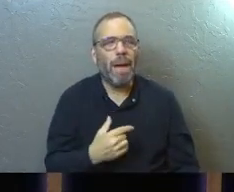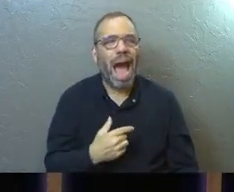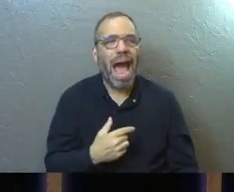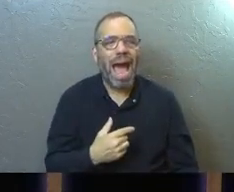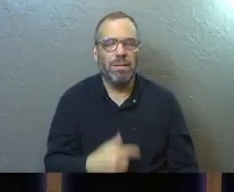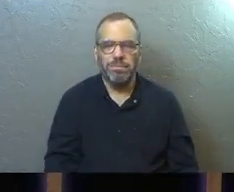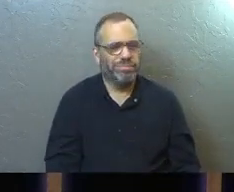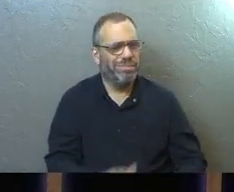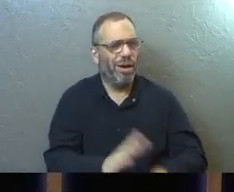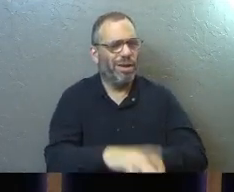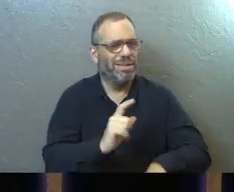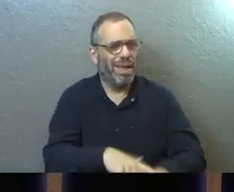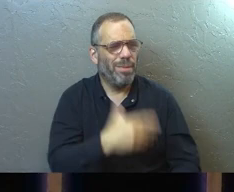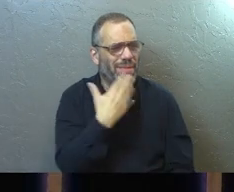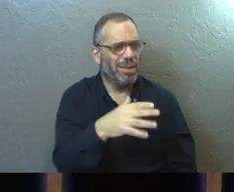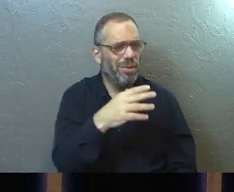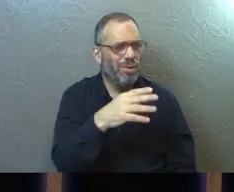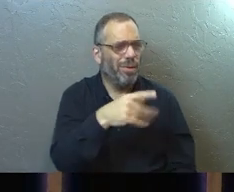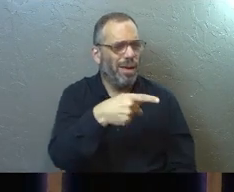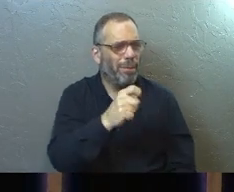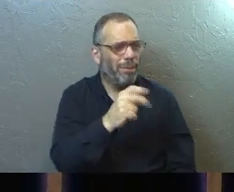Right on cue. Thank you, Pepper.